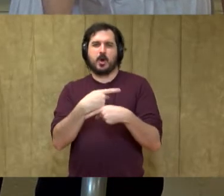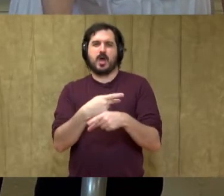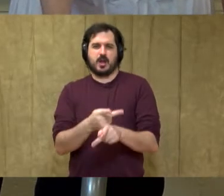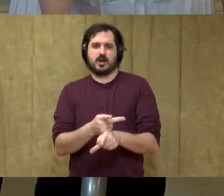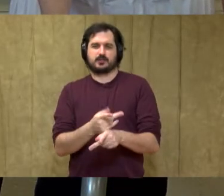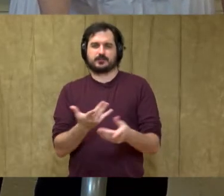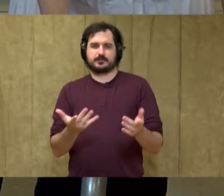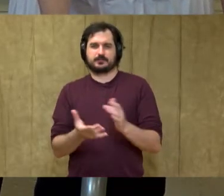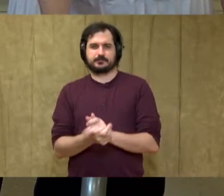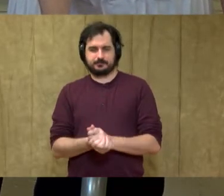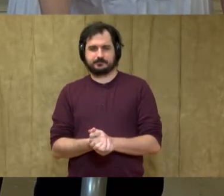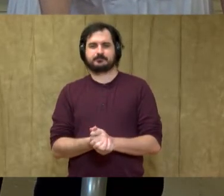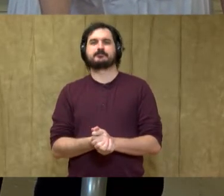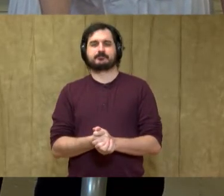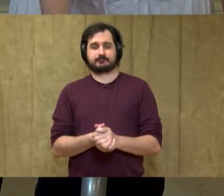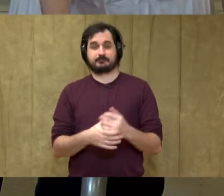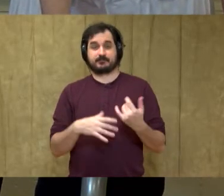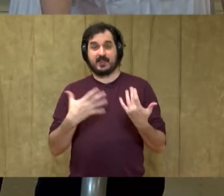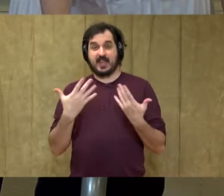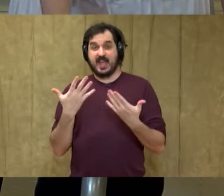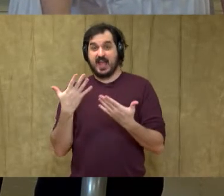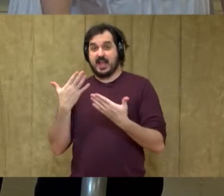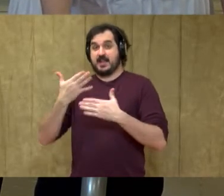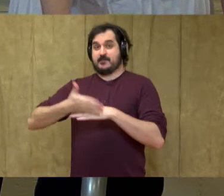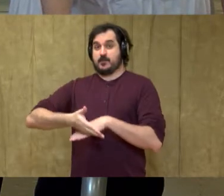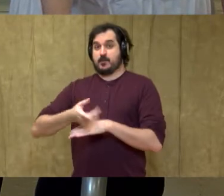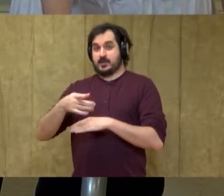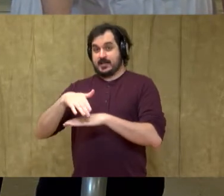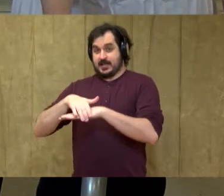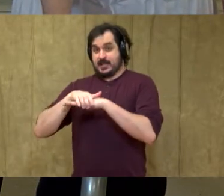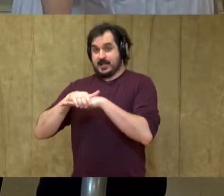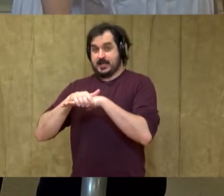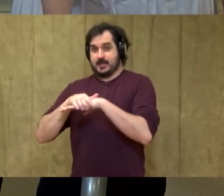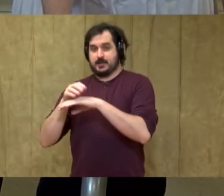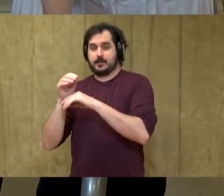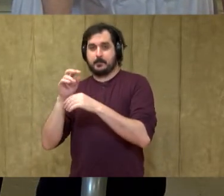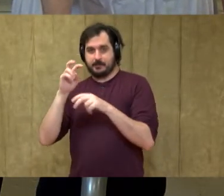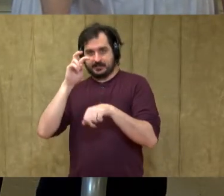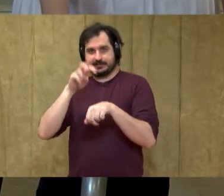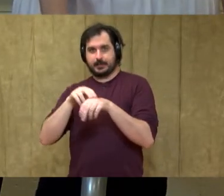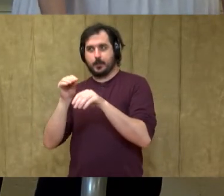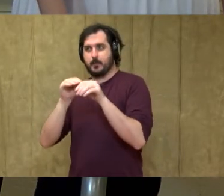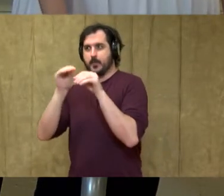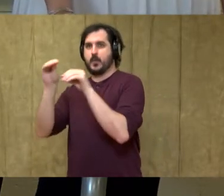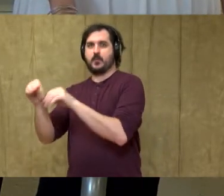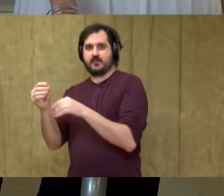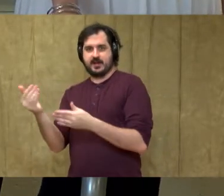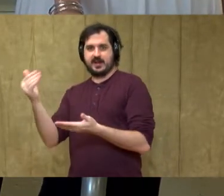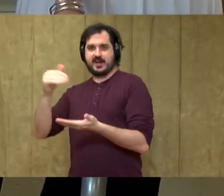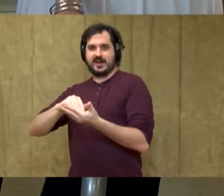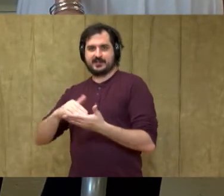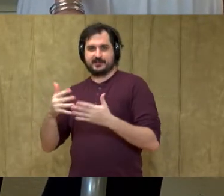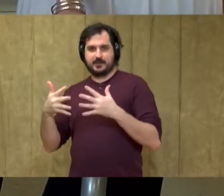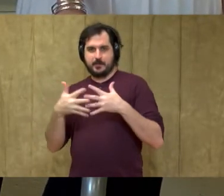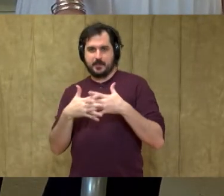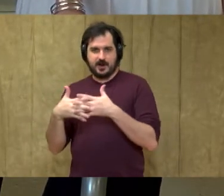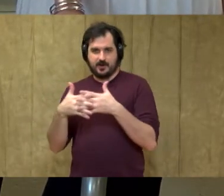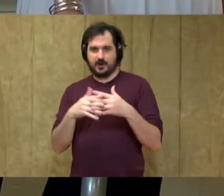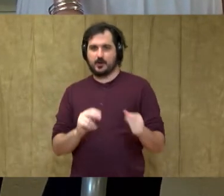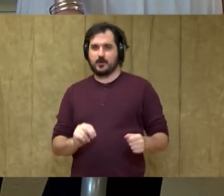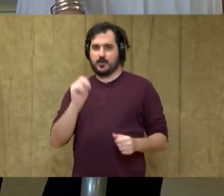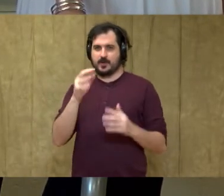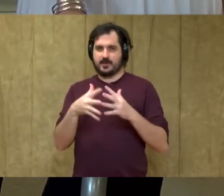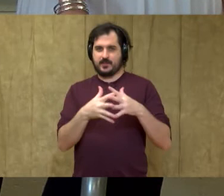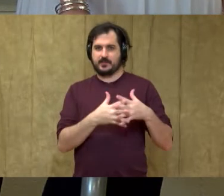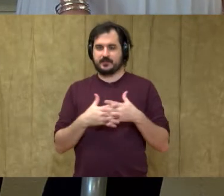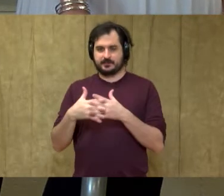England area of North America. So here's the question. Which of these is most likely the climate of the Andes mountain